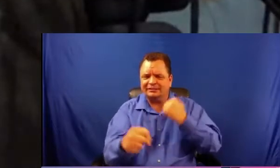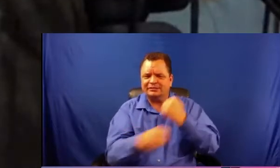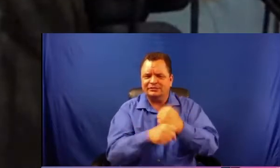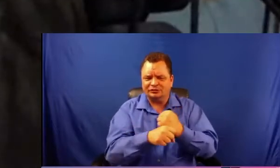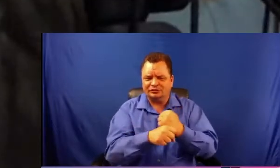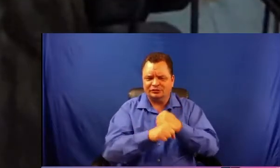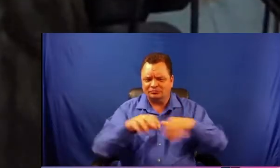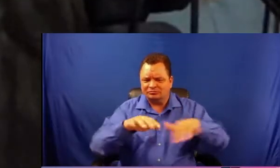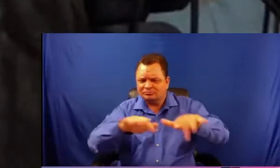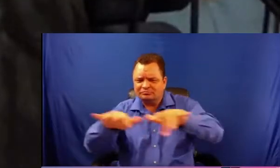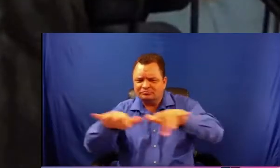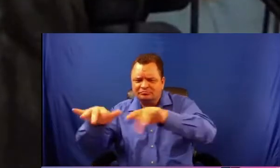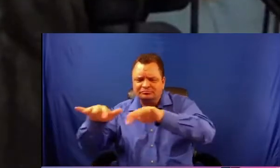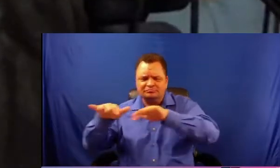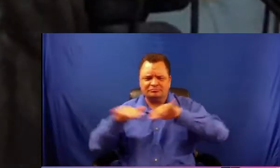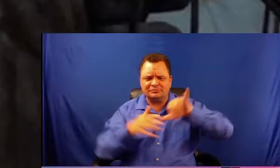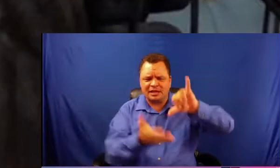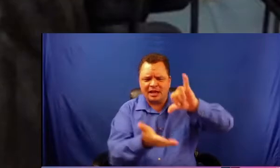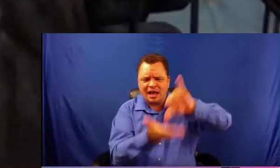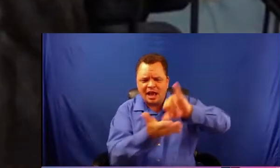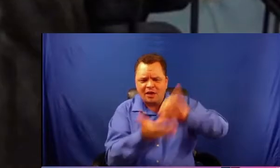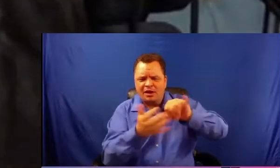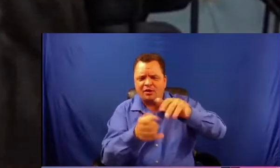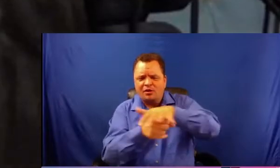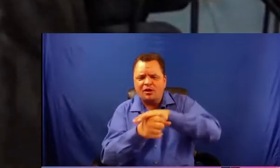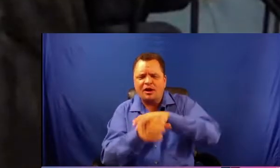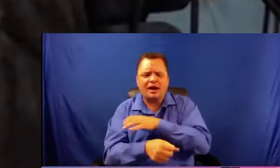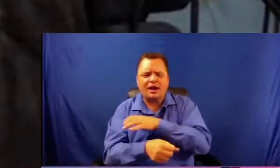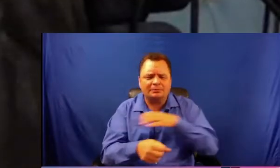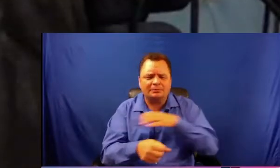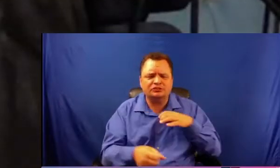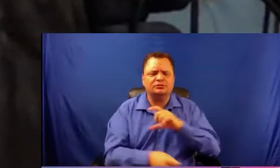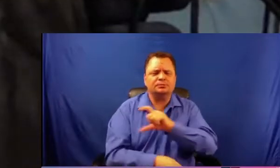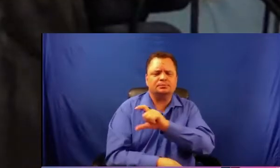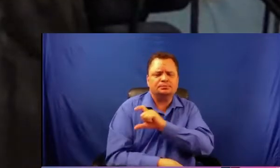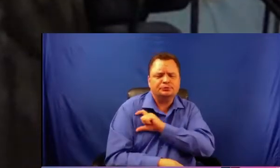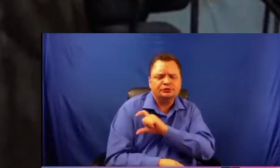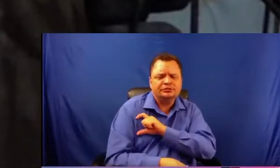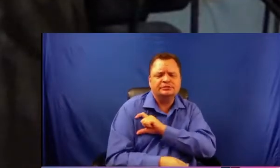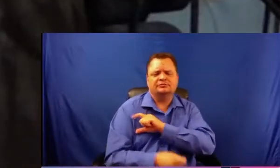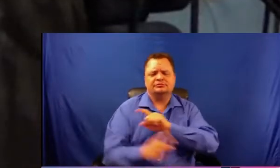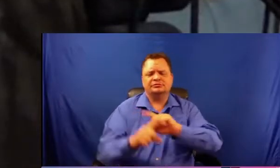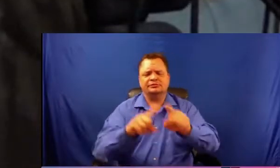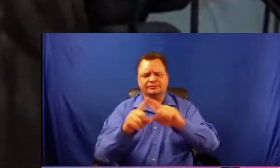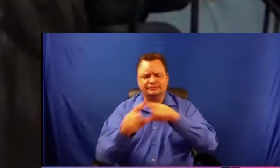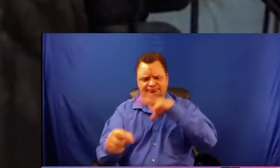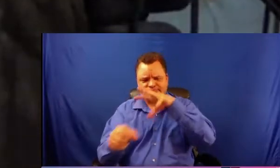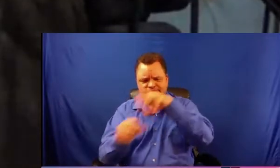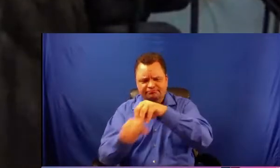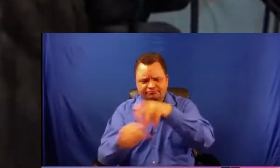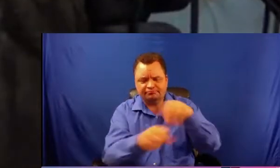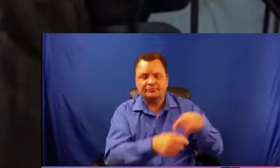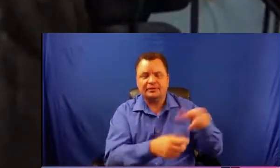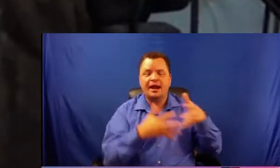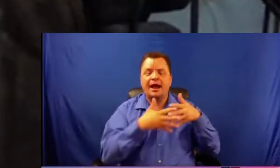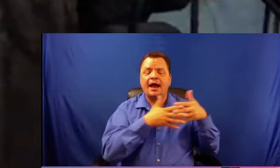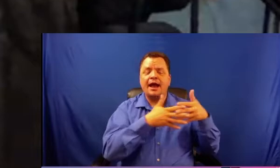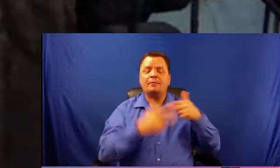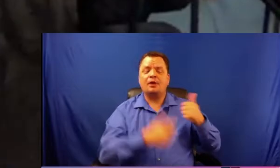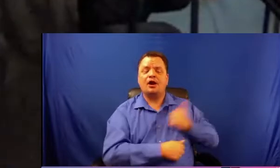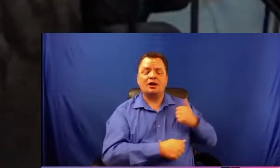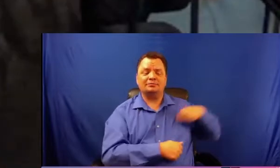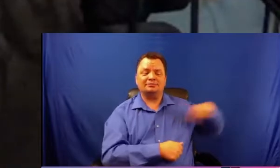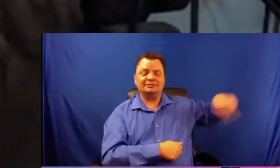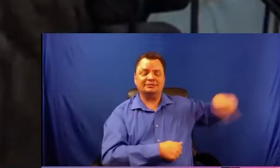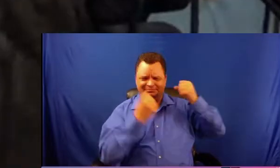Iraq, their police force, but also lots of Americans for disease, leishmaniasis, and interesting things like that,